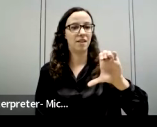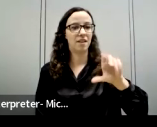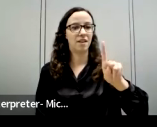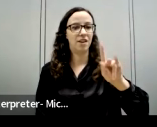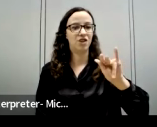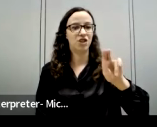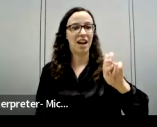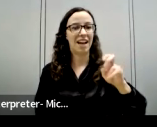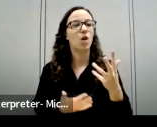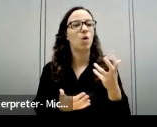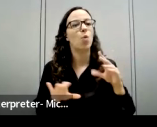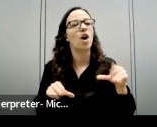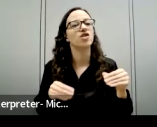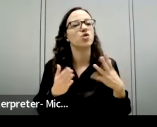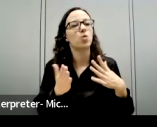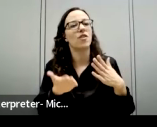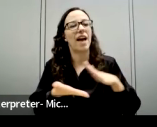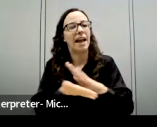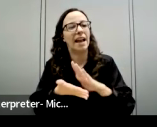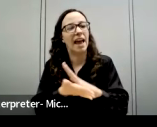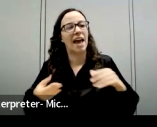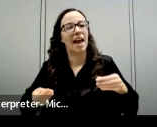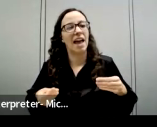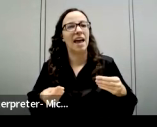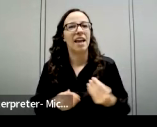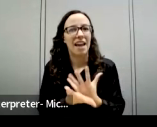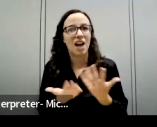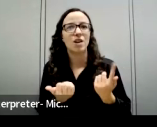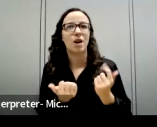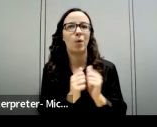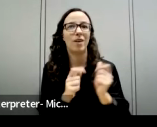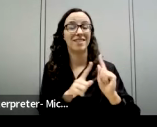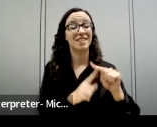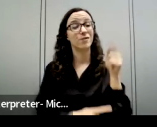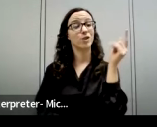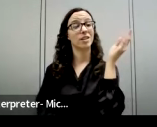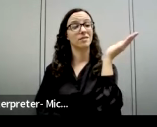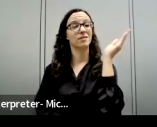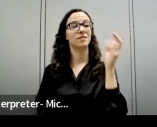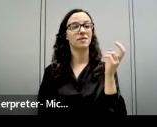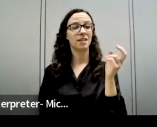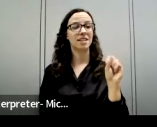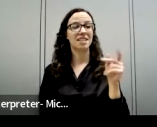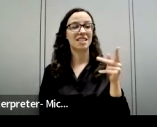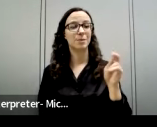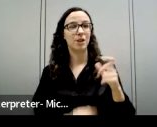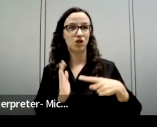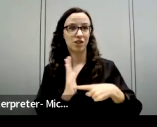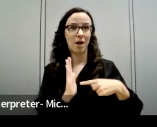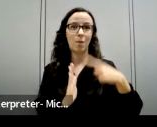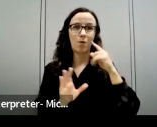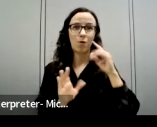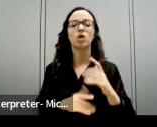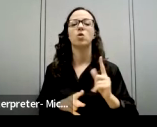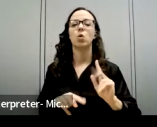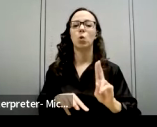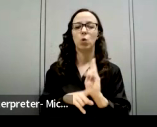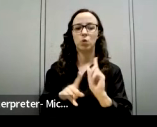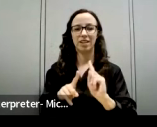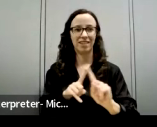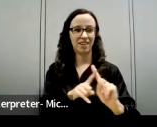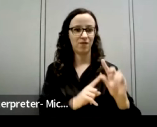speech examples that her students can watch for their public speaking course. She is using different OERs, so she decides to pull